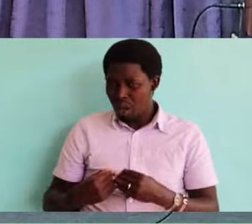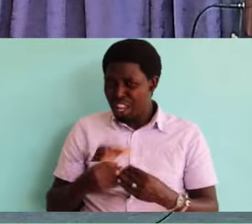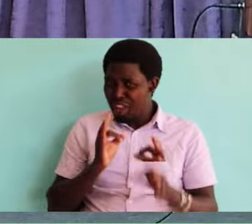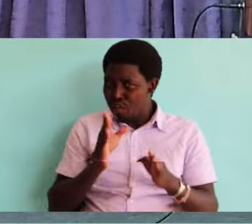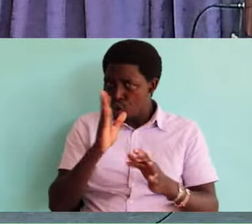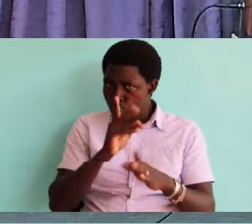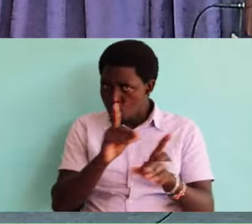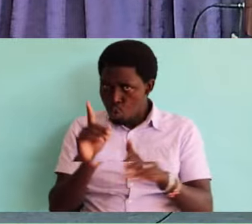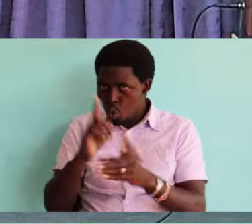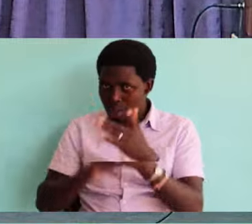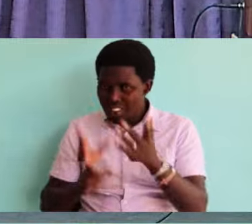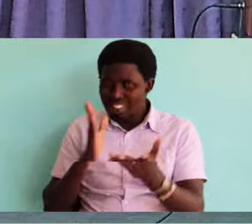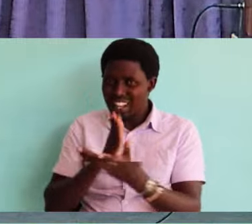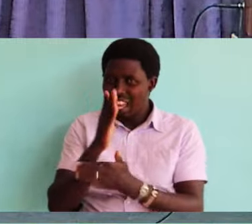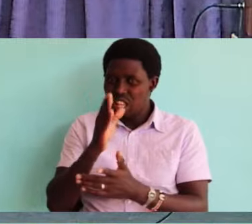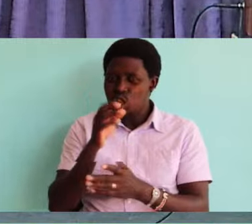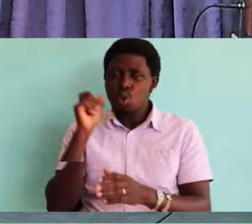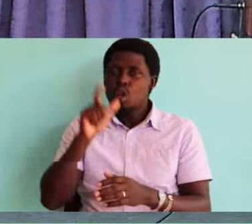you not be accepted?